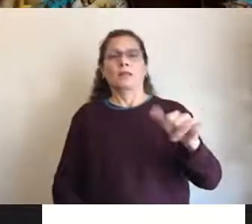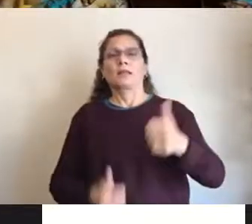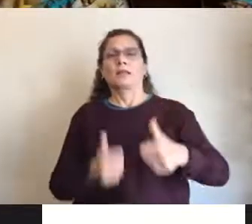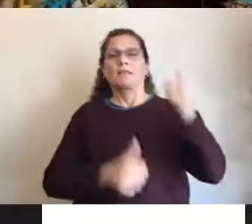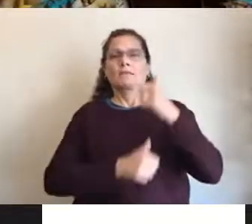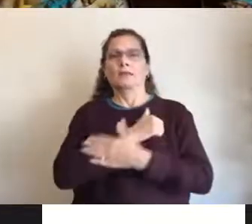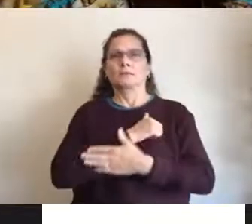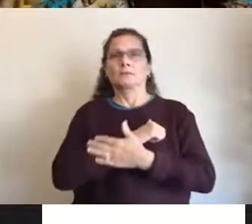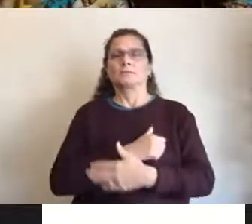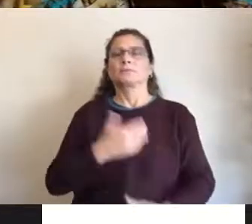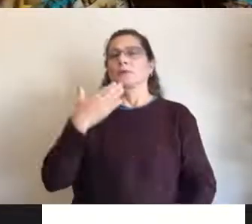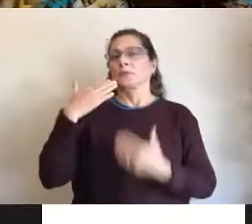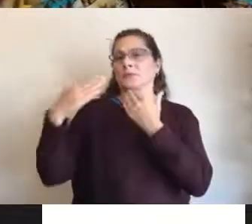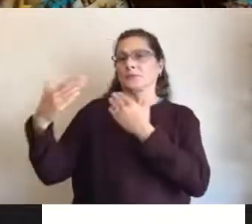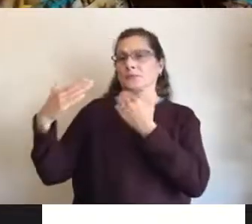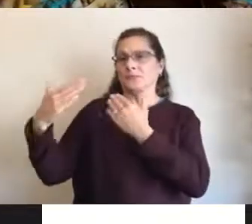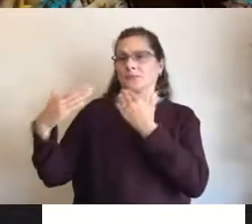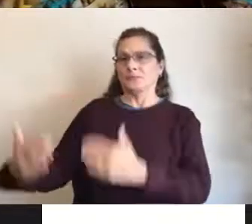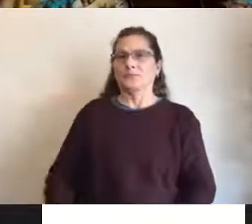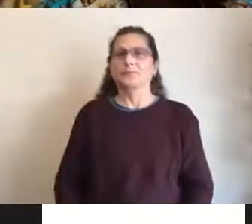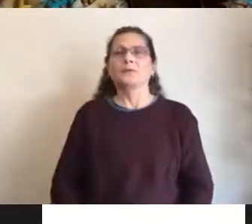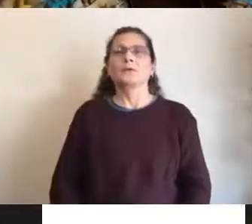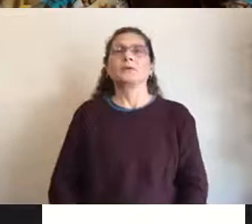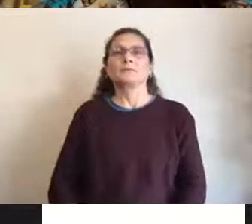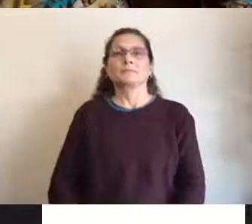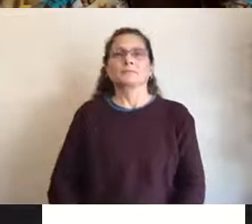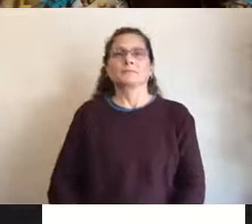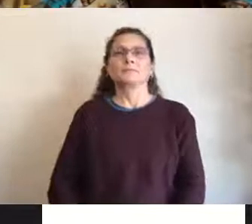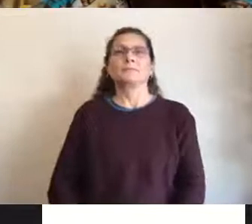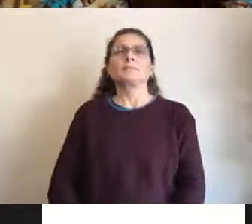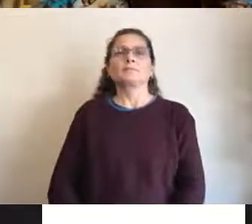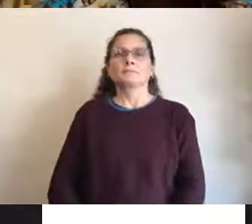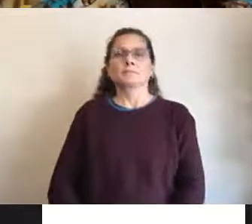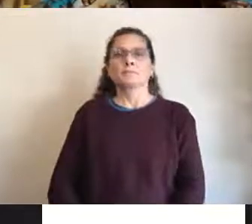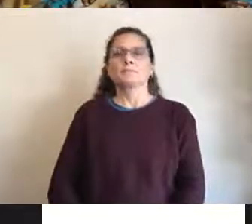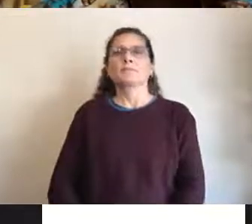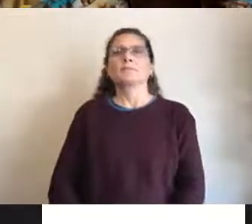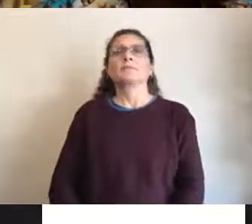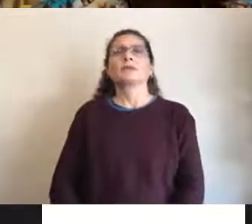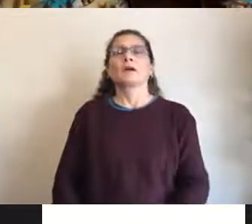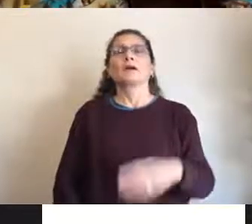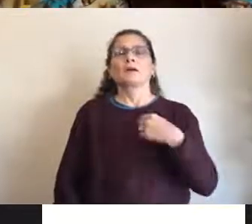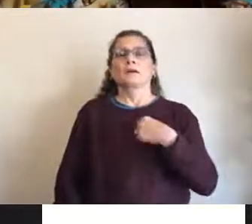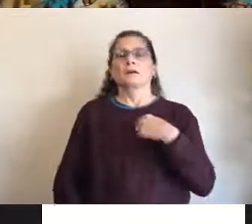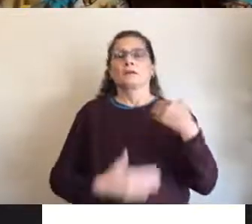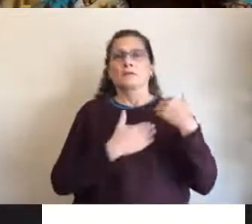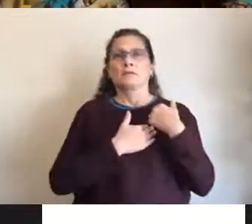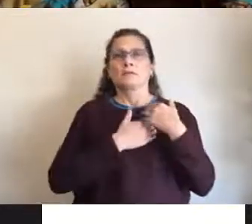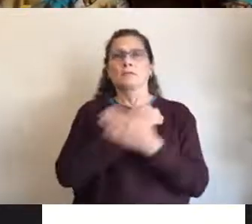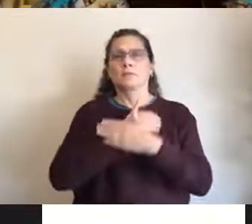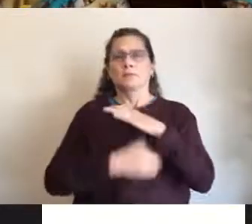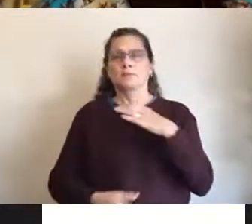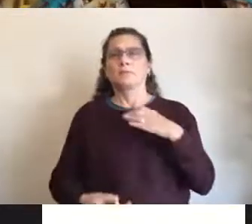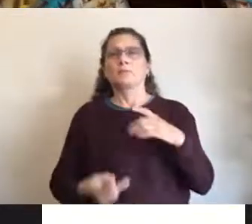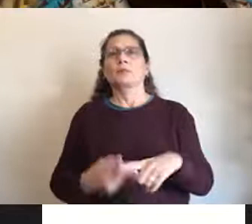Barrett. I first want to start off by recognizing the Milwaukee County Election Commission, our County Clerk, George Christensen, as well as our Director of